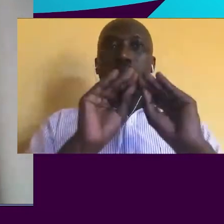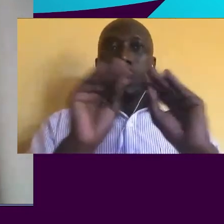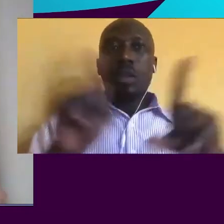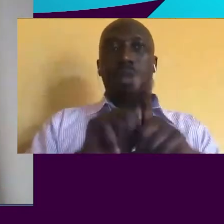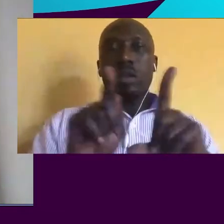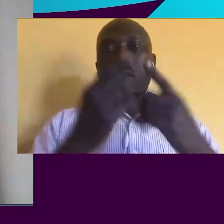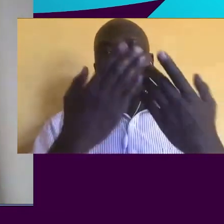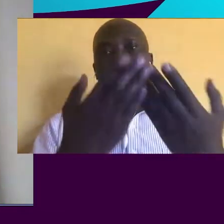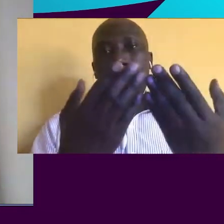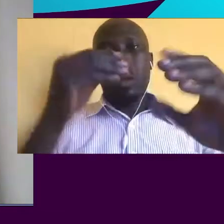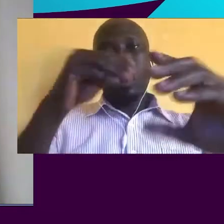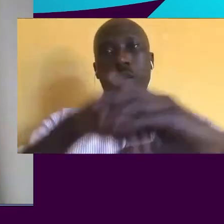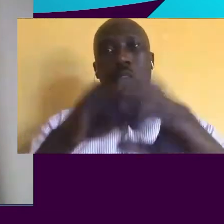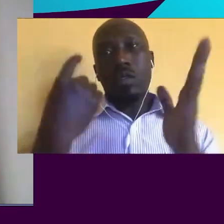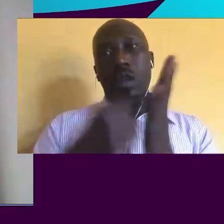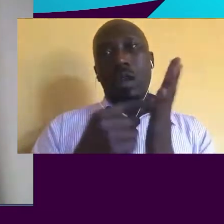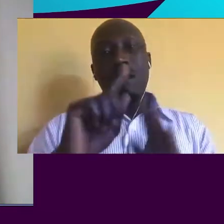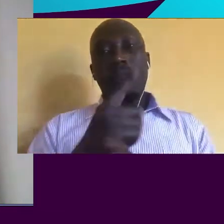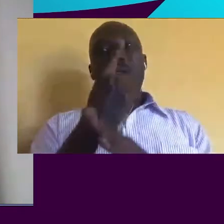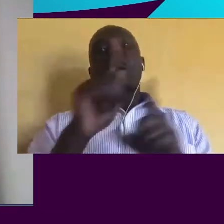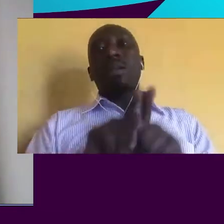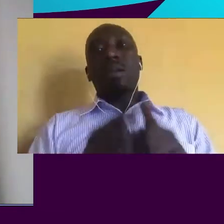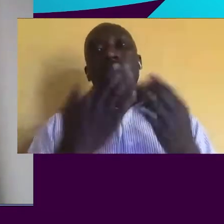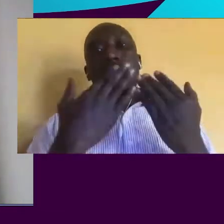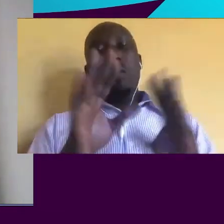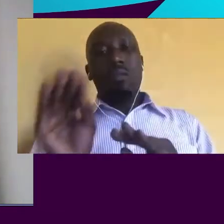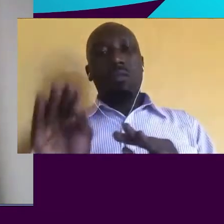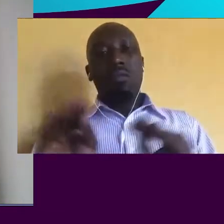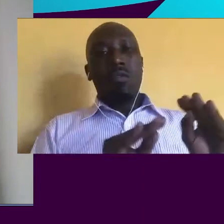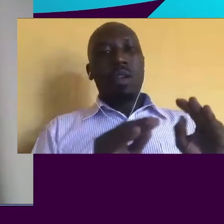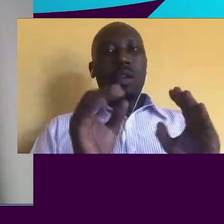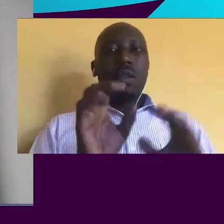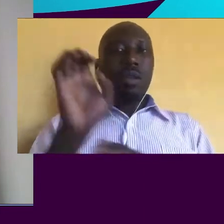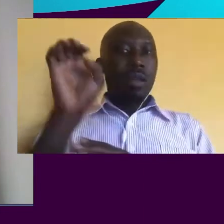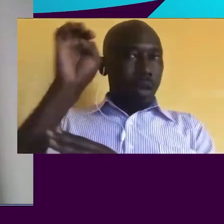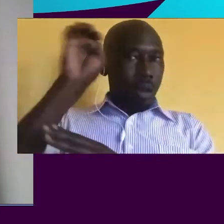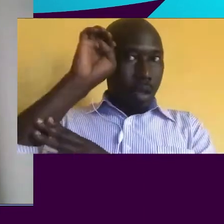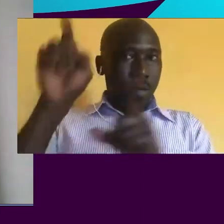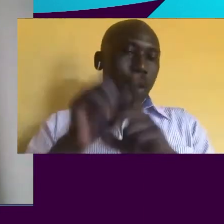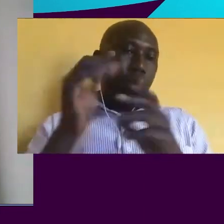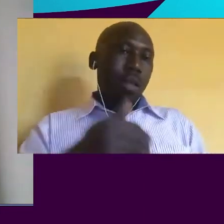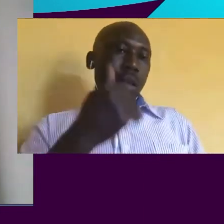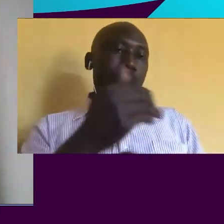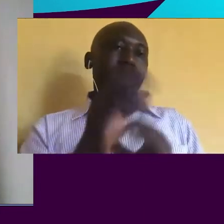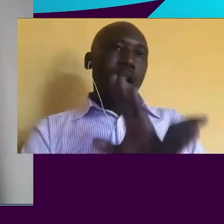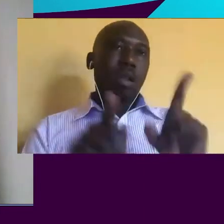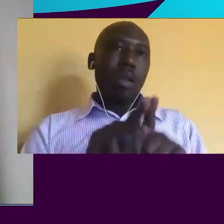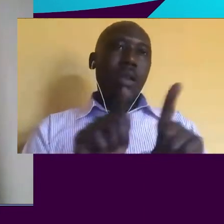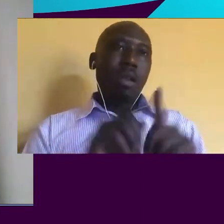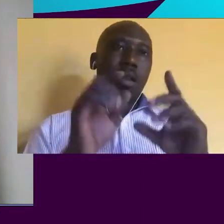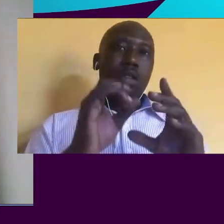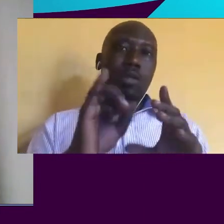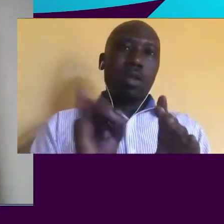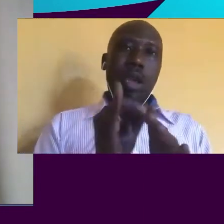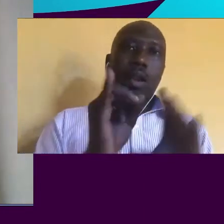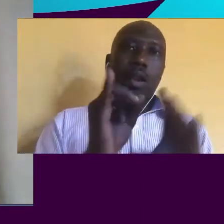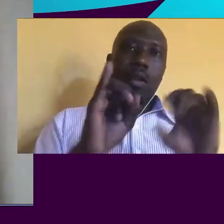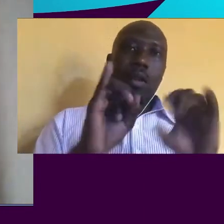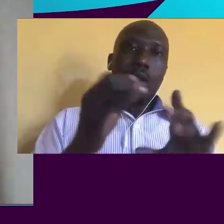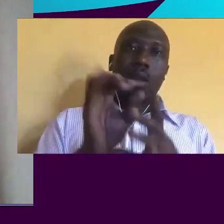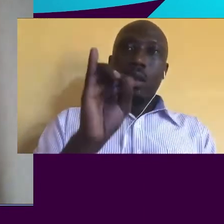first of all, and now we've done it in Egypt, and the next country to try it out is Indonesia, so that should be coming up next month.